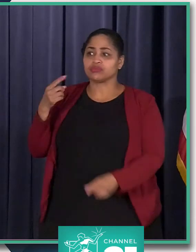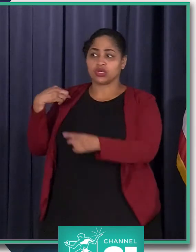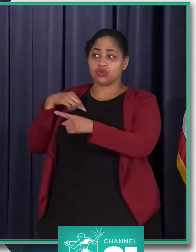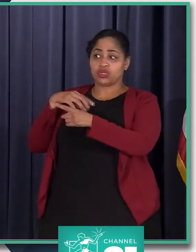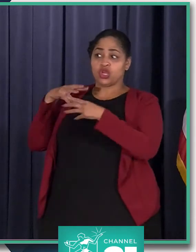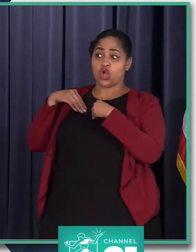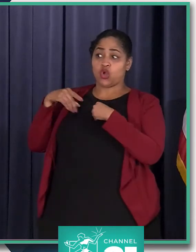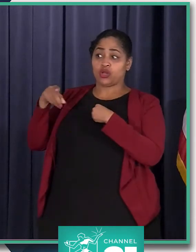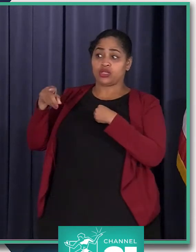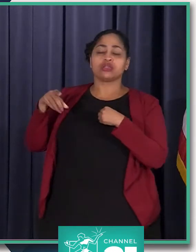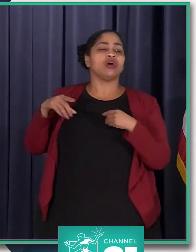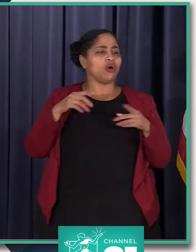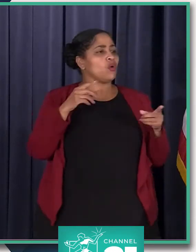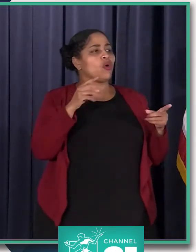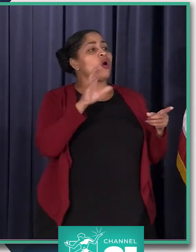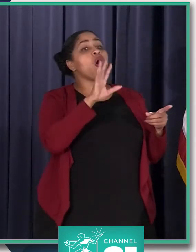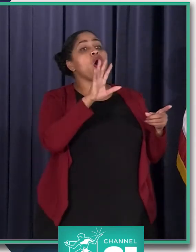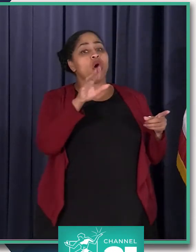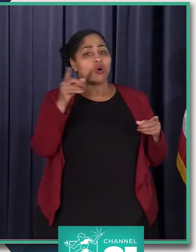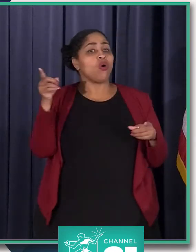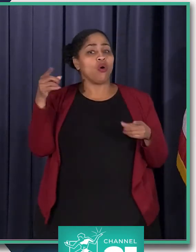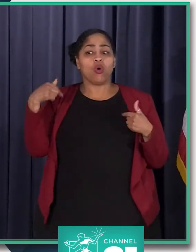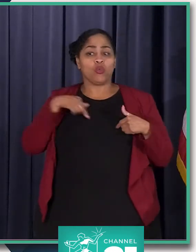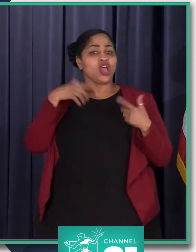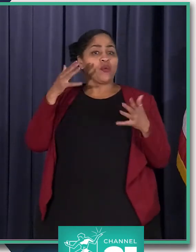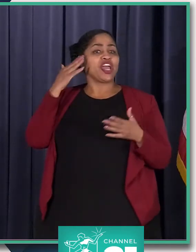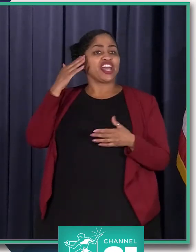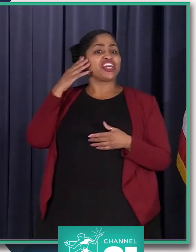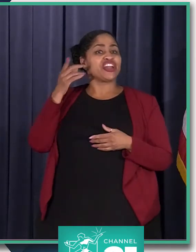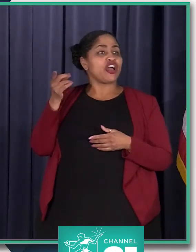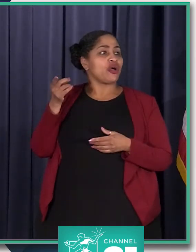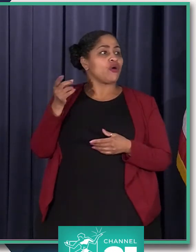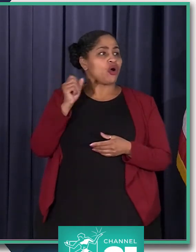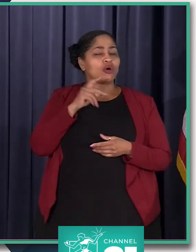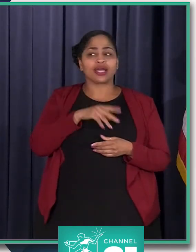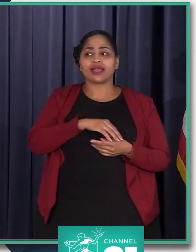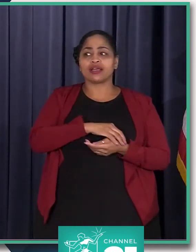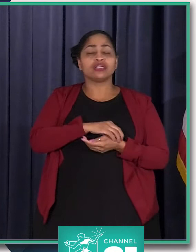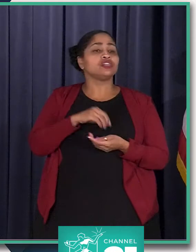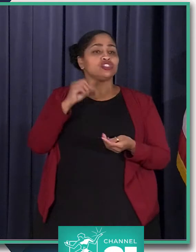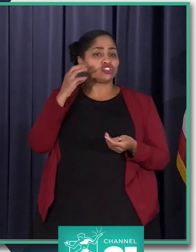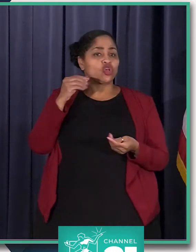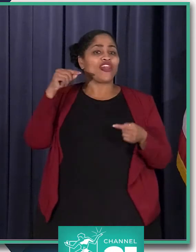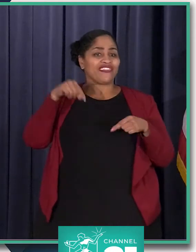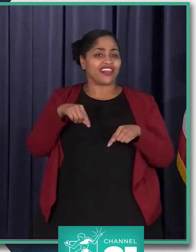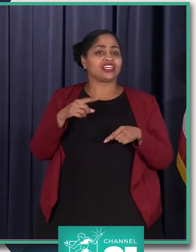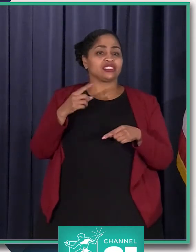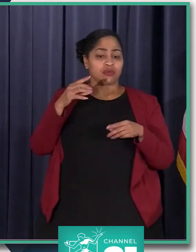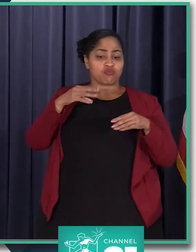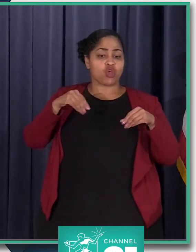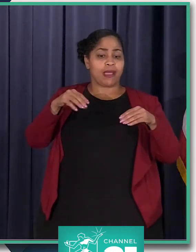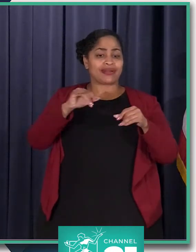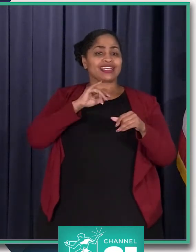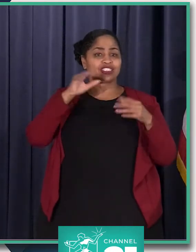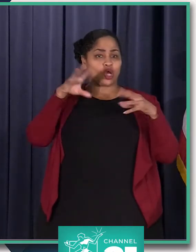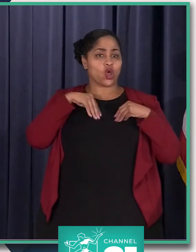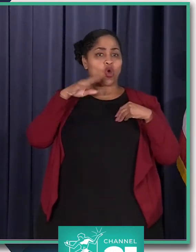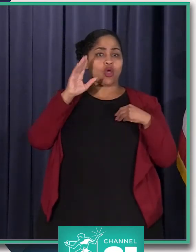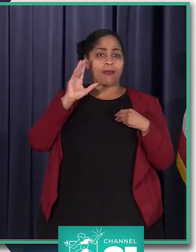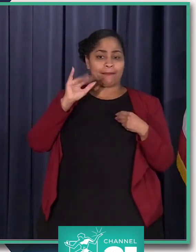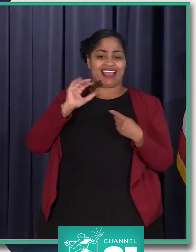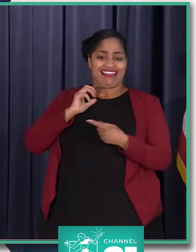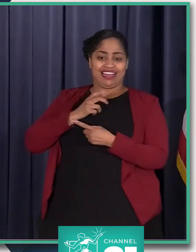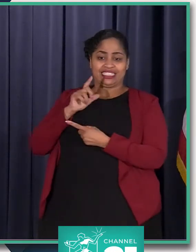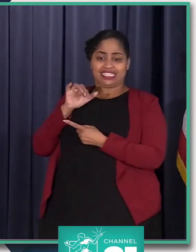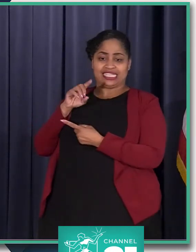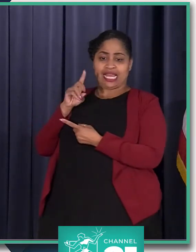The land bank owns it? Somebody did buy it. Land bank knows, but all they right. stopped it. Okay, so the property is owned by the land bank, I'm